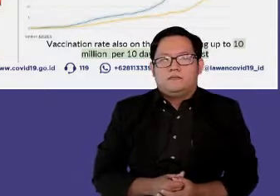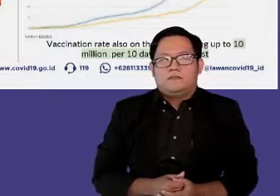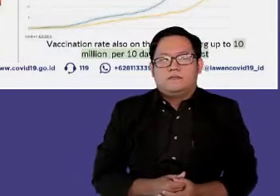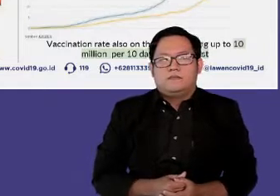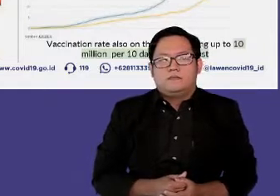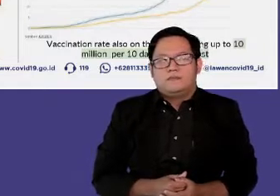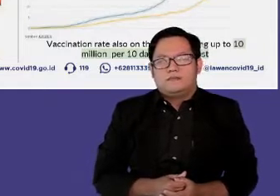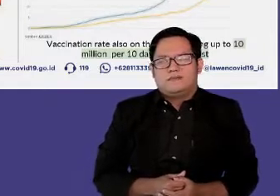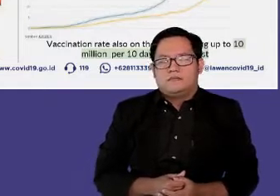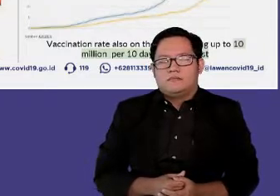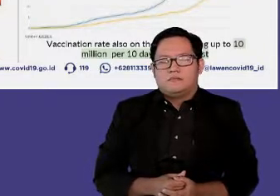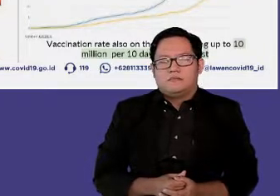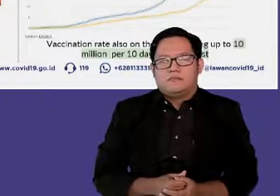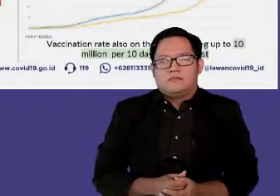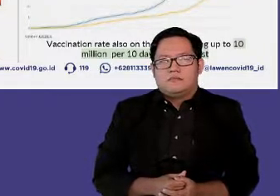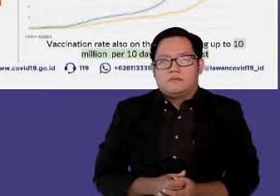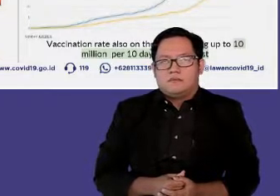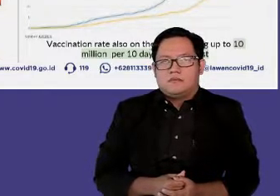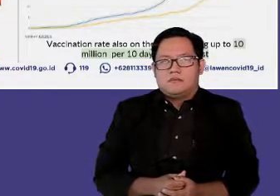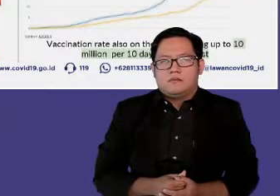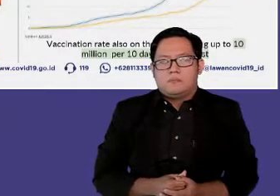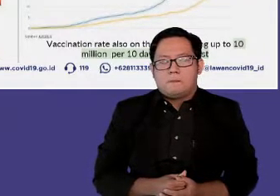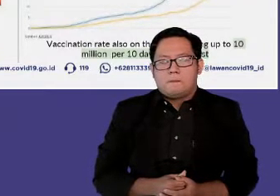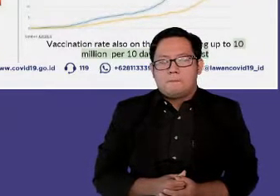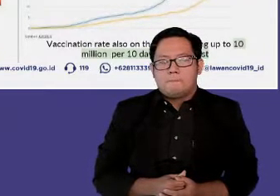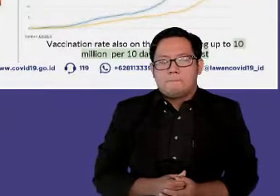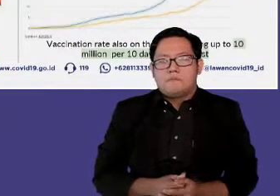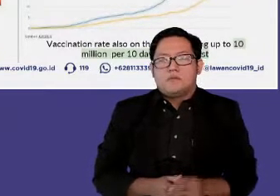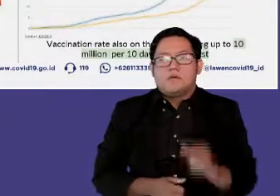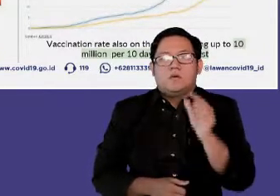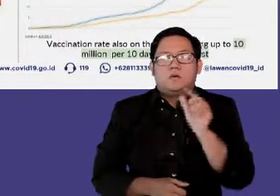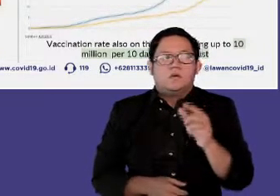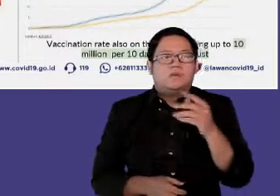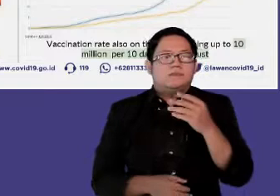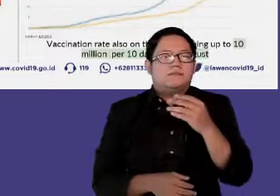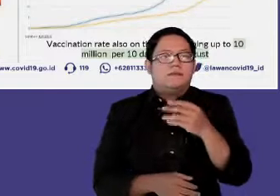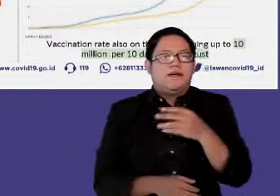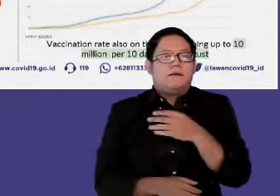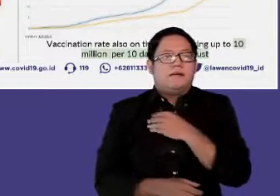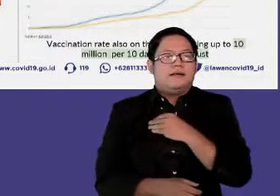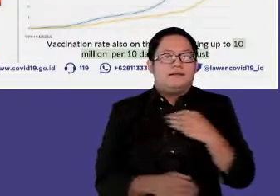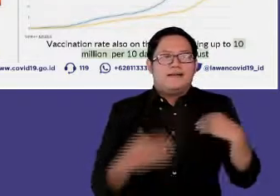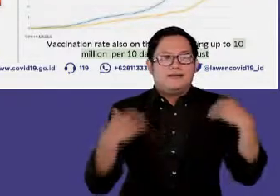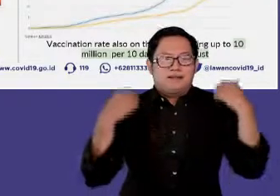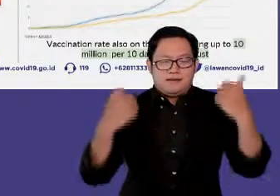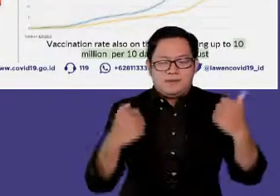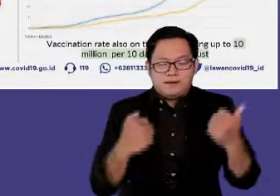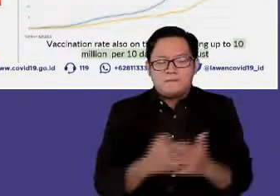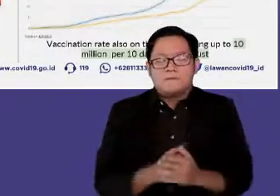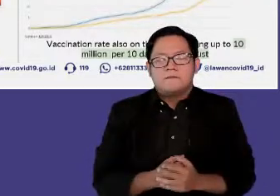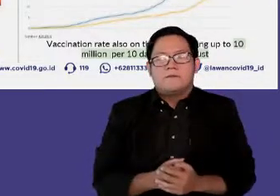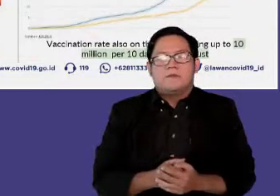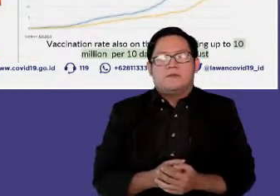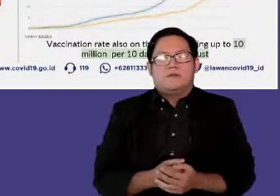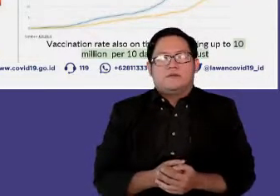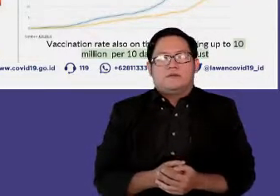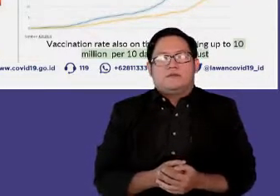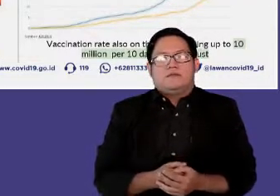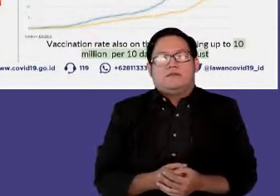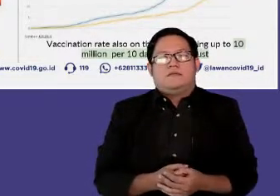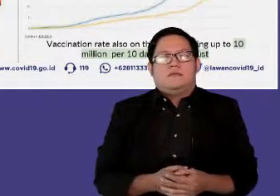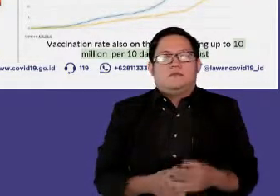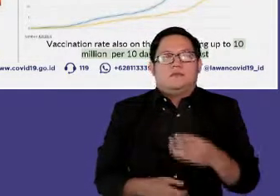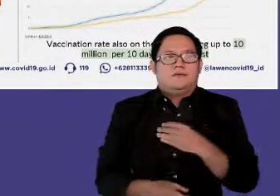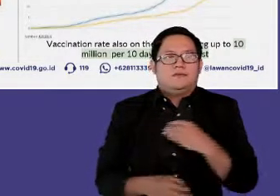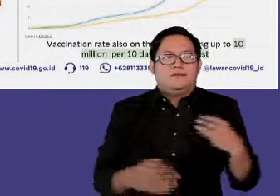various referral hospitals. As for health workers, doctors, interns, and nurses who